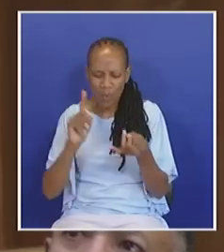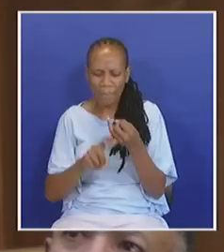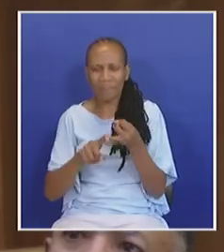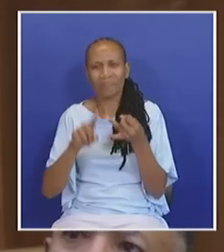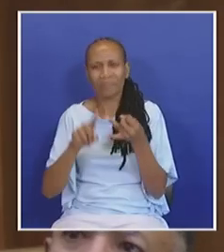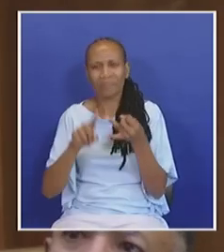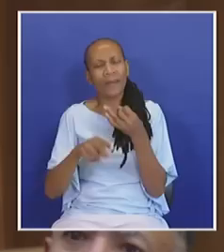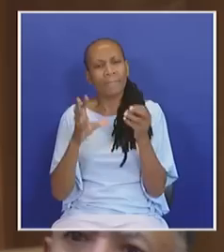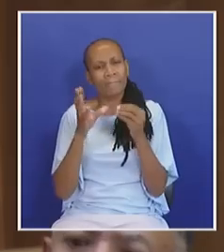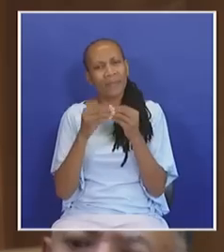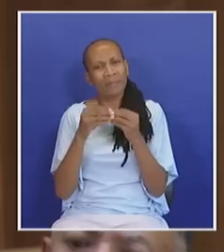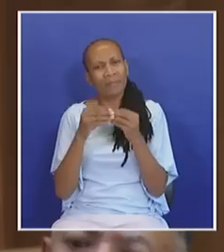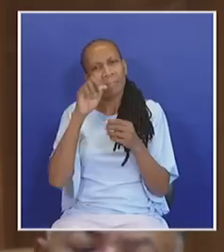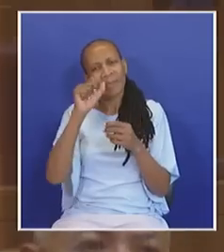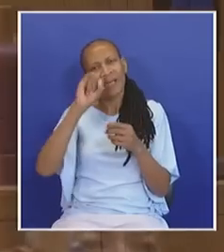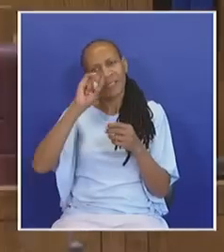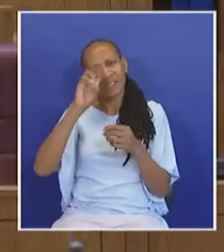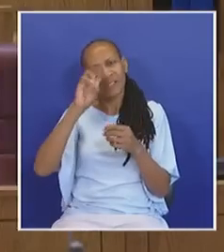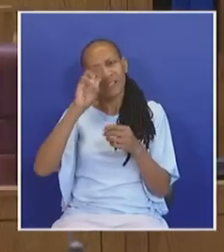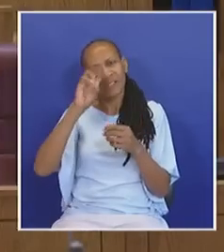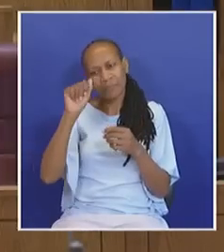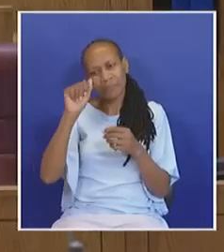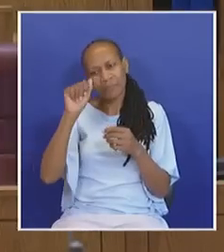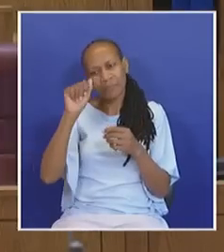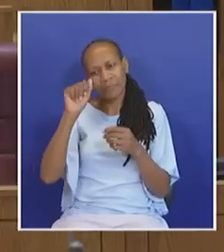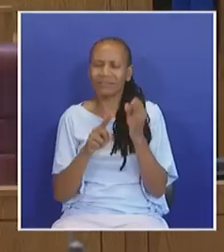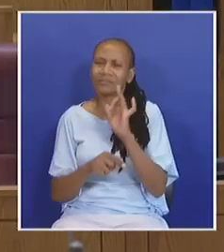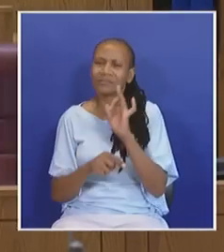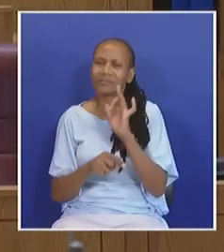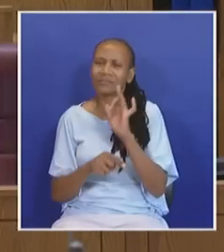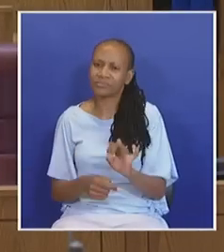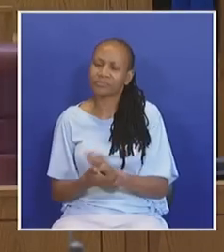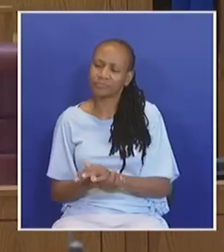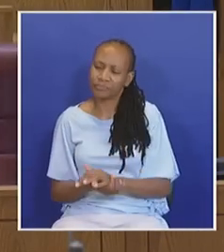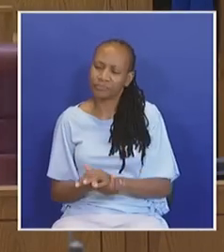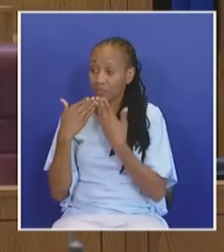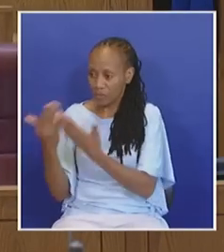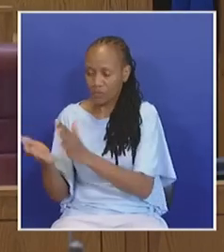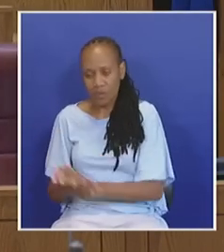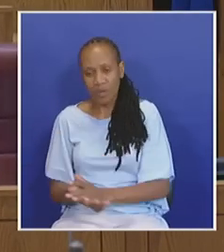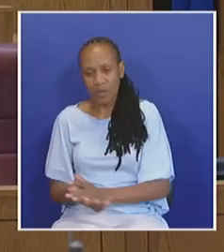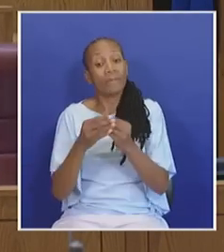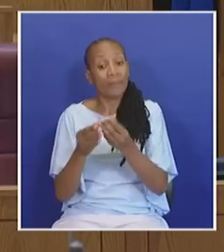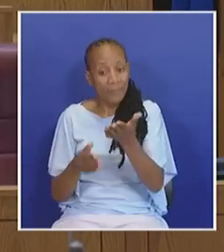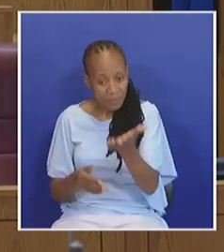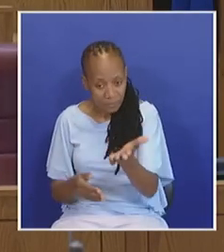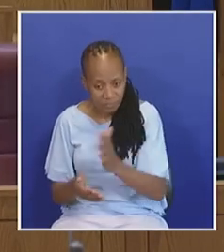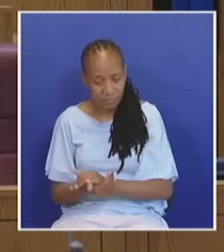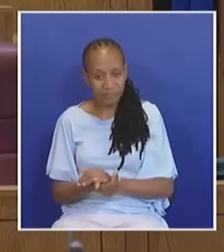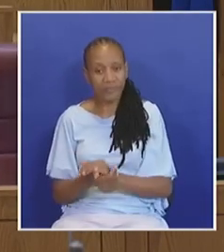Musi Maimane. Thank you, sir. Honorable Dlamini, I will allow whatever you said as a point in